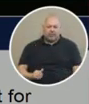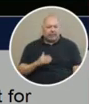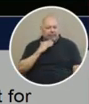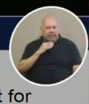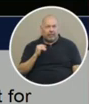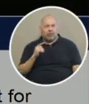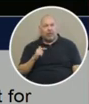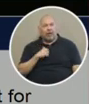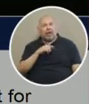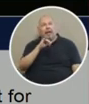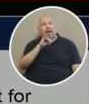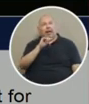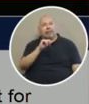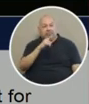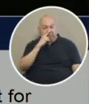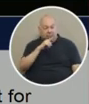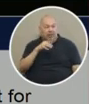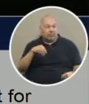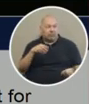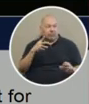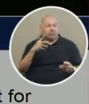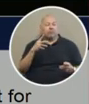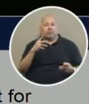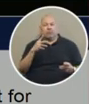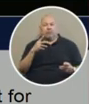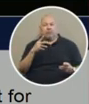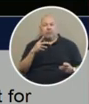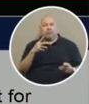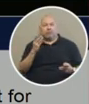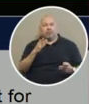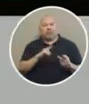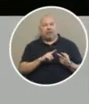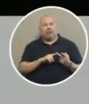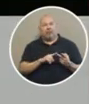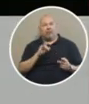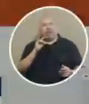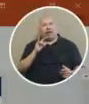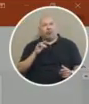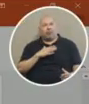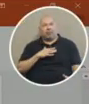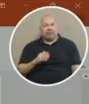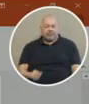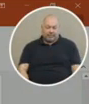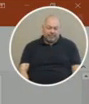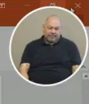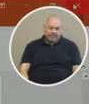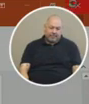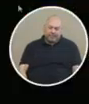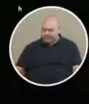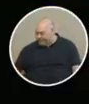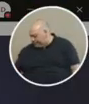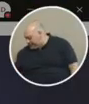Thank you, Tommy. IT, will you please bring up the presentation for the airport and the bridges, please?